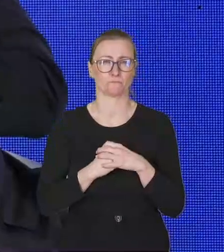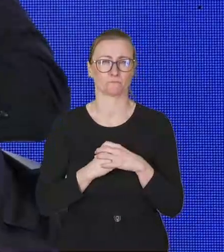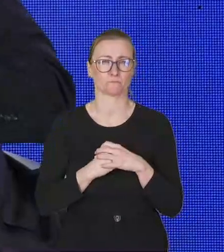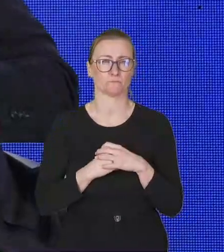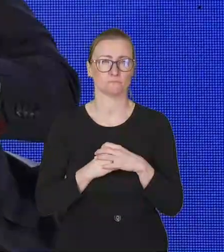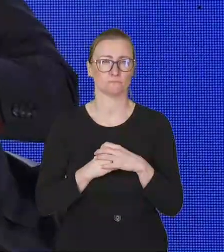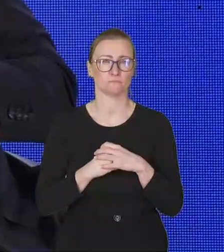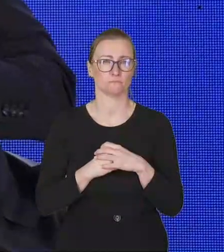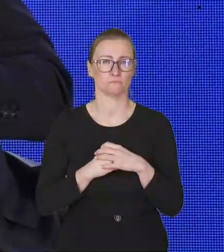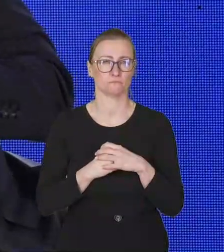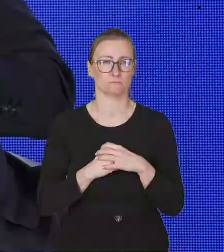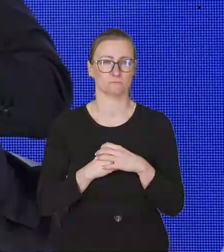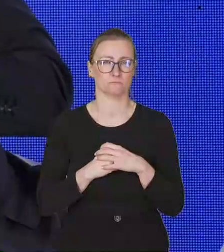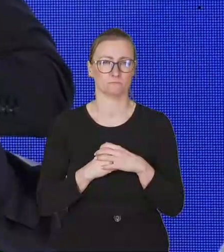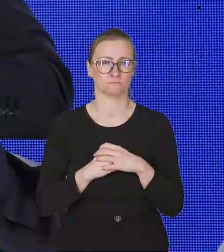their different